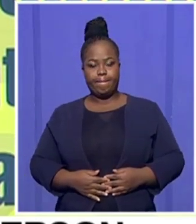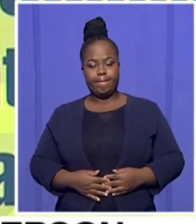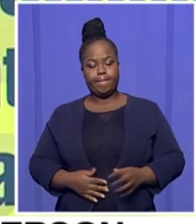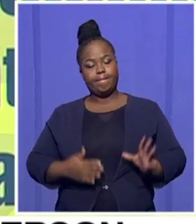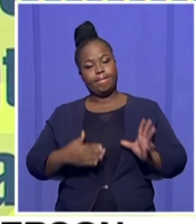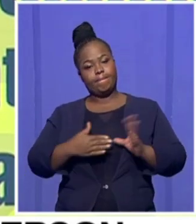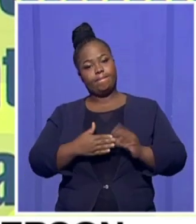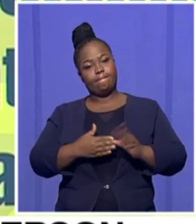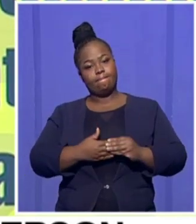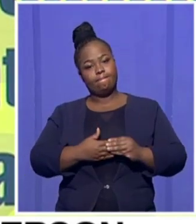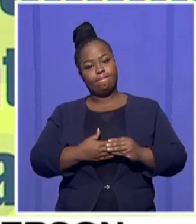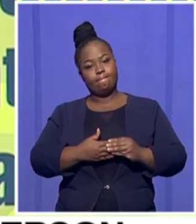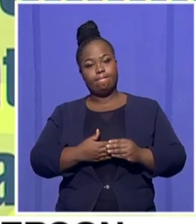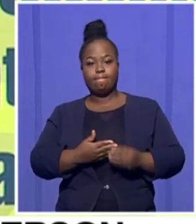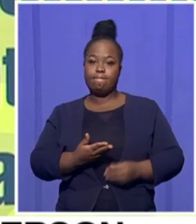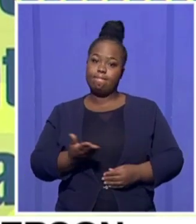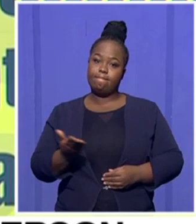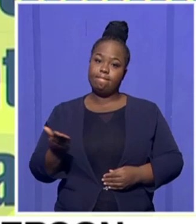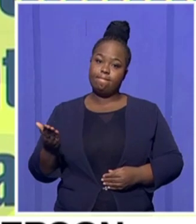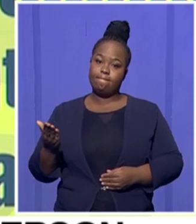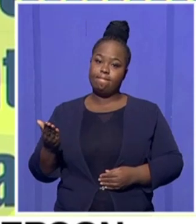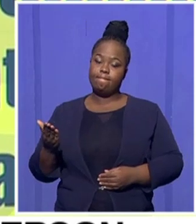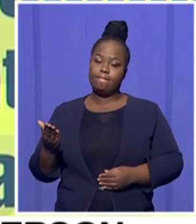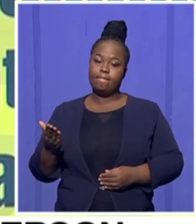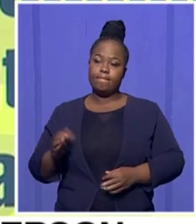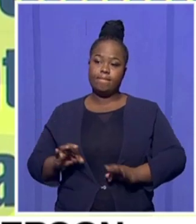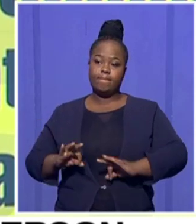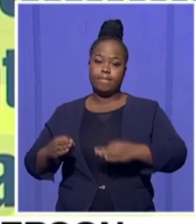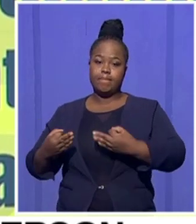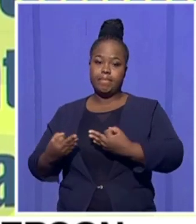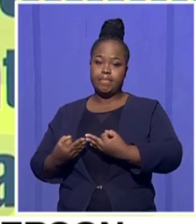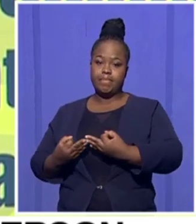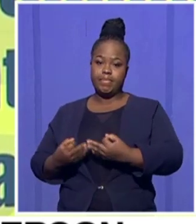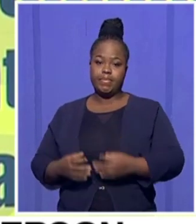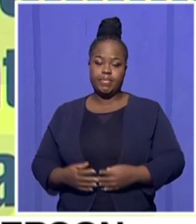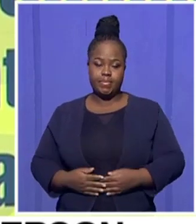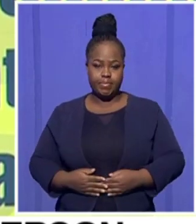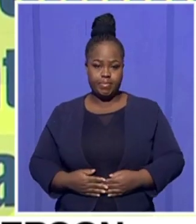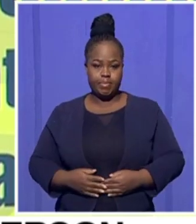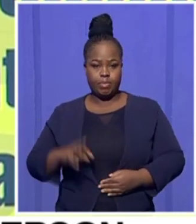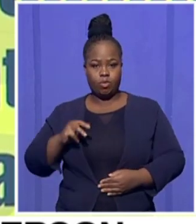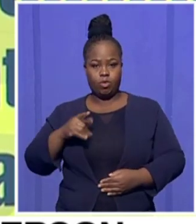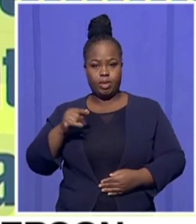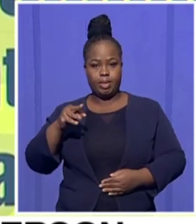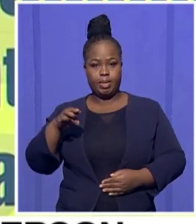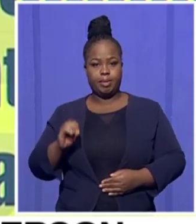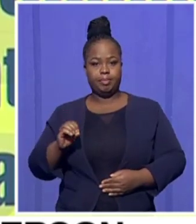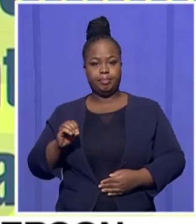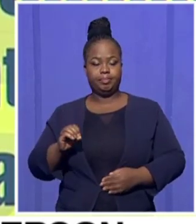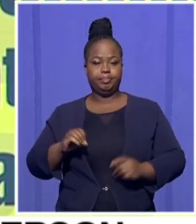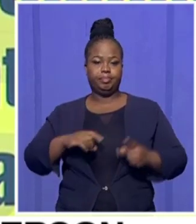members of the bereaved families of Moerane and Nkosi,